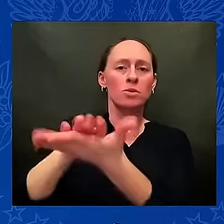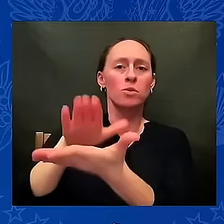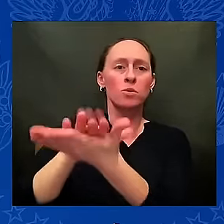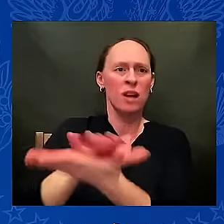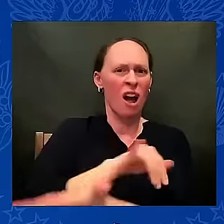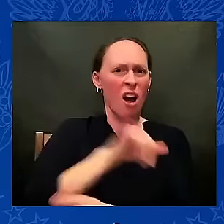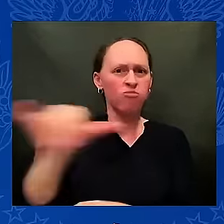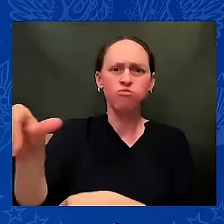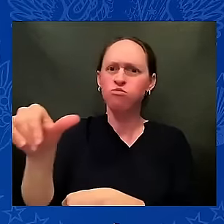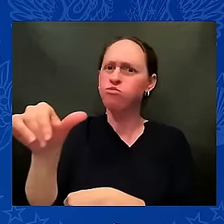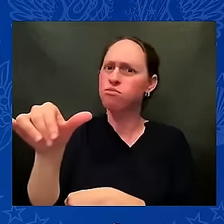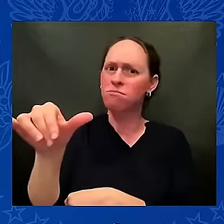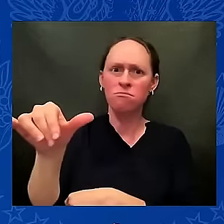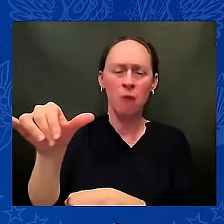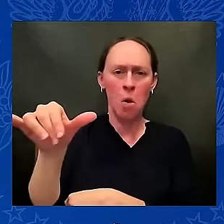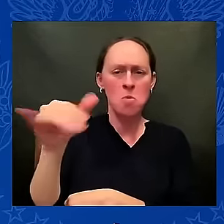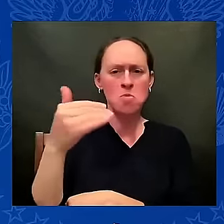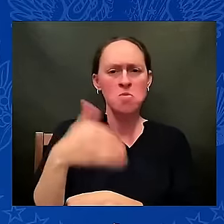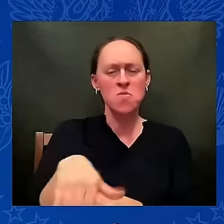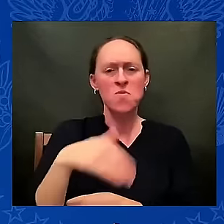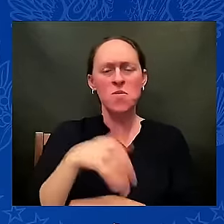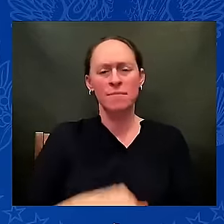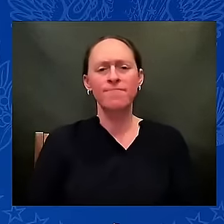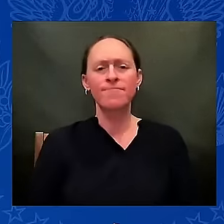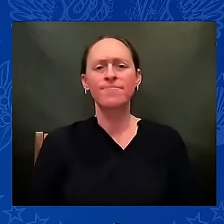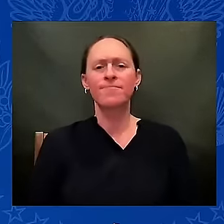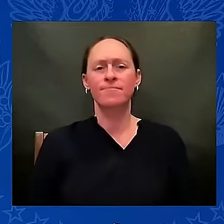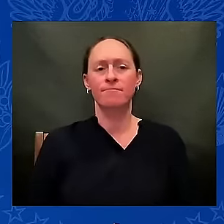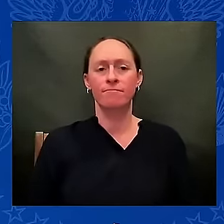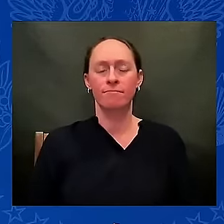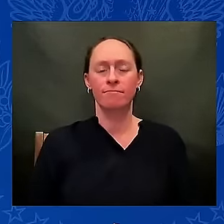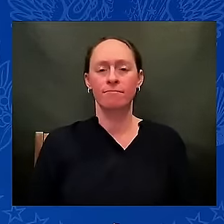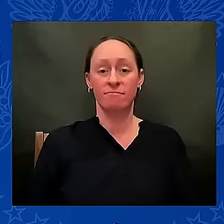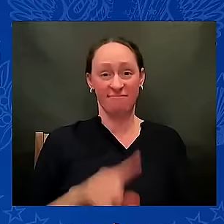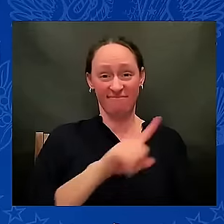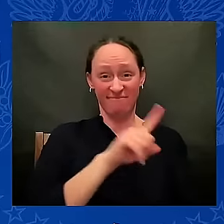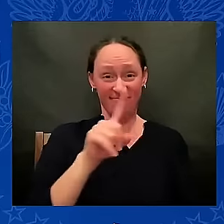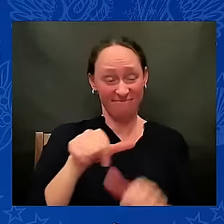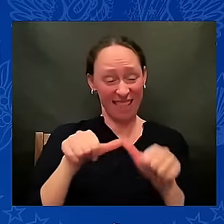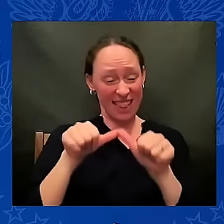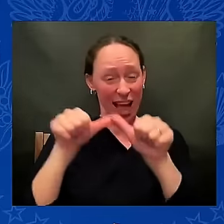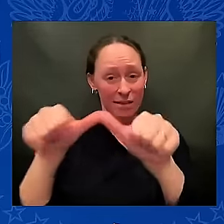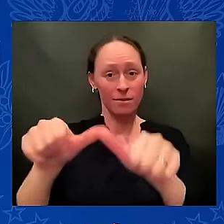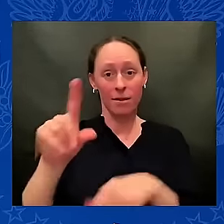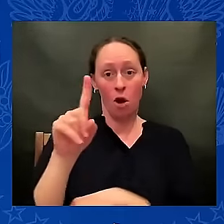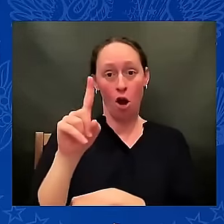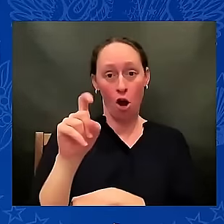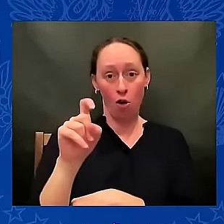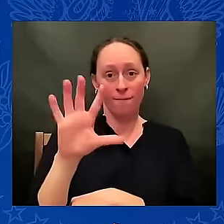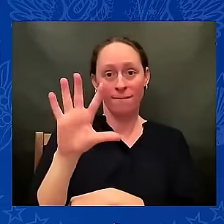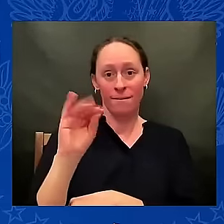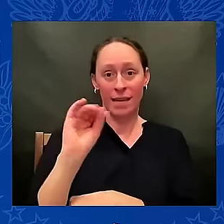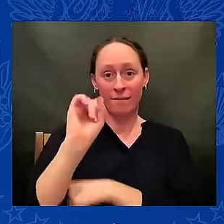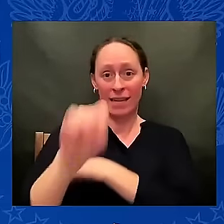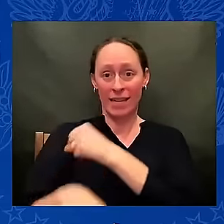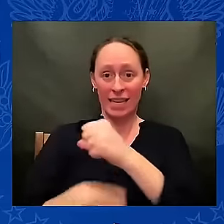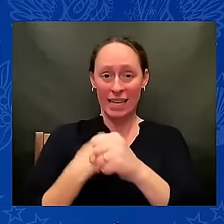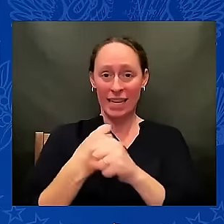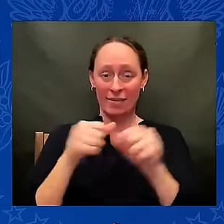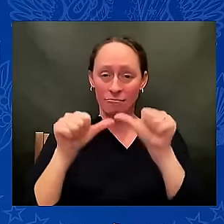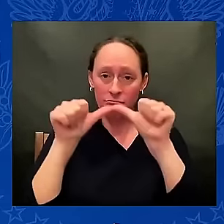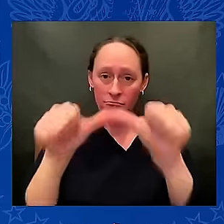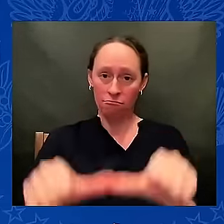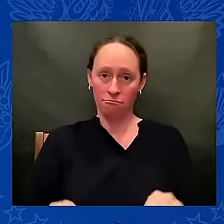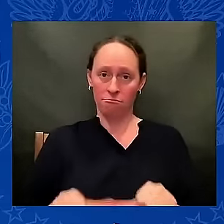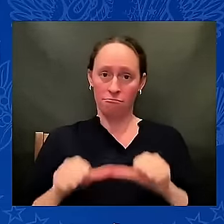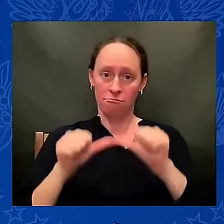1870, one of the most horrific chapters in American history. We should be ashamed, a chapter that most